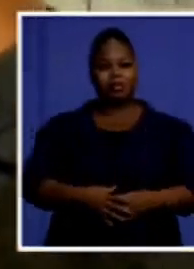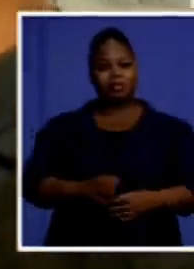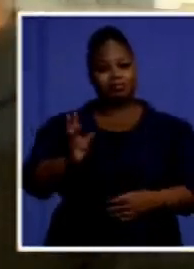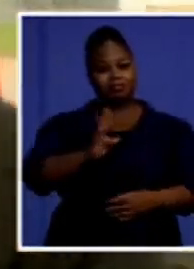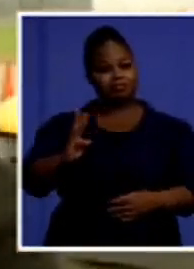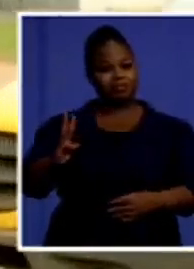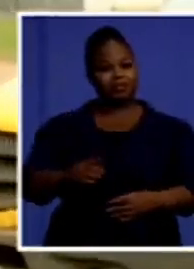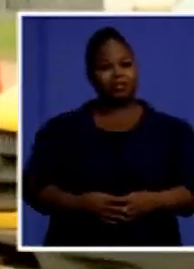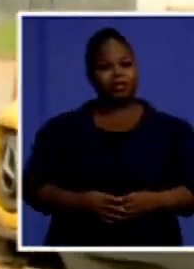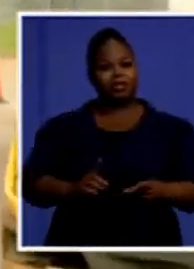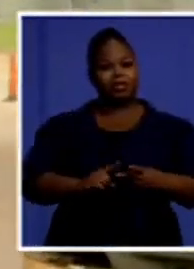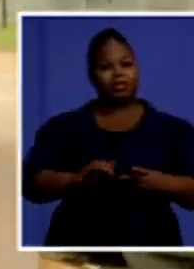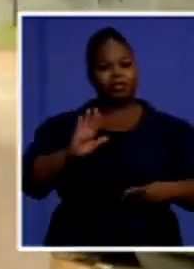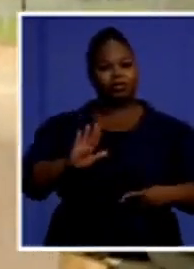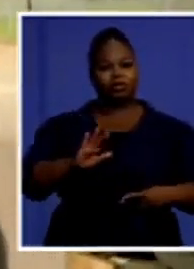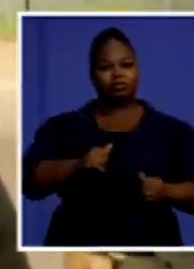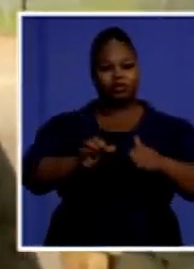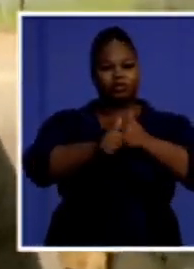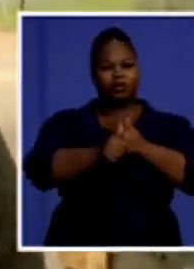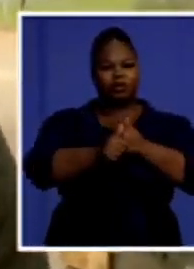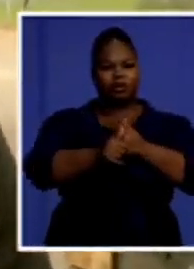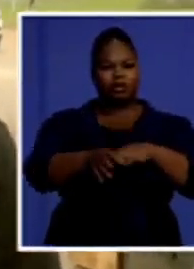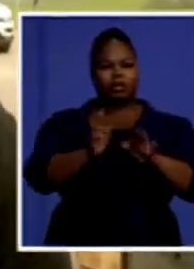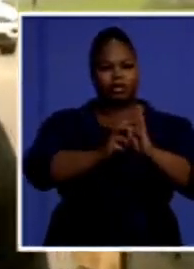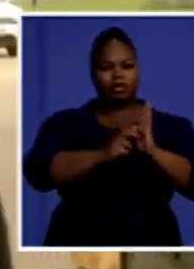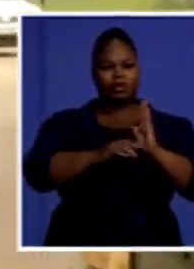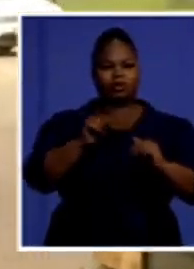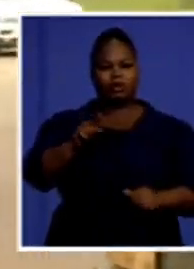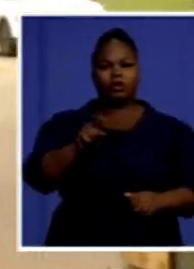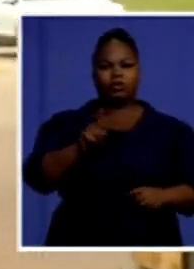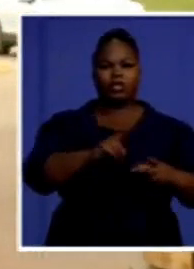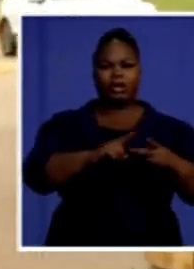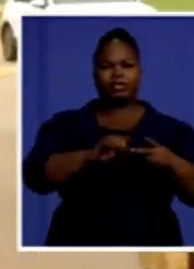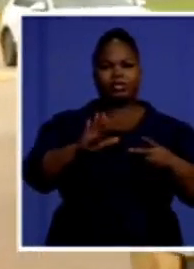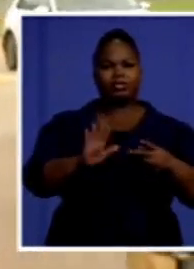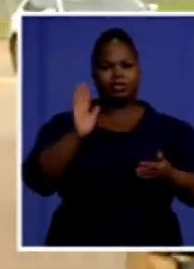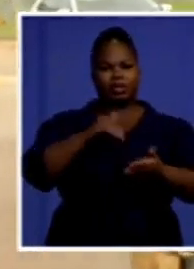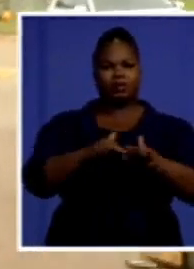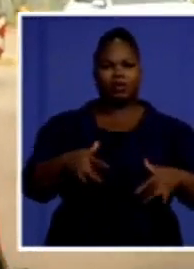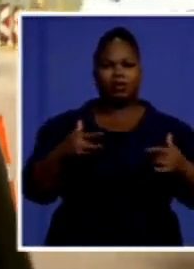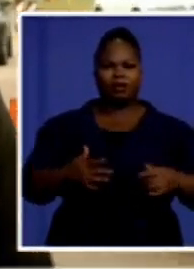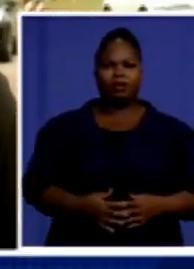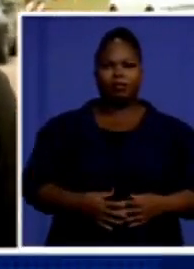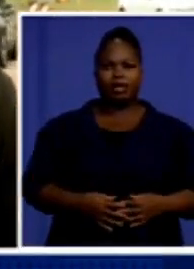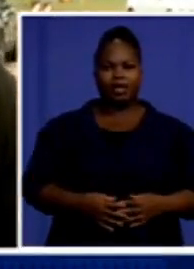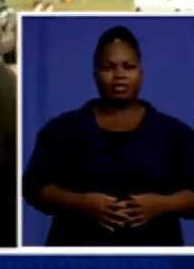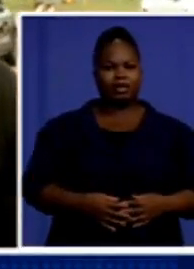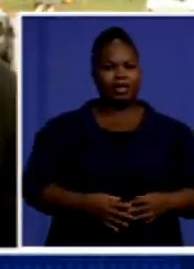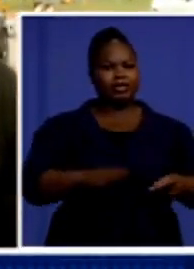rules of the road and make sure that they arrive alive. Desiree? Thanks for the update, Katlego. Of course, we're